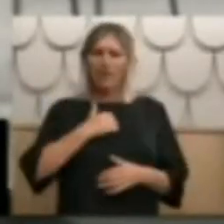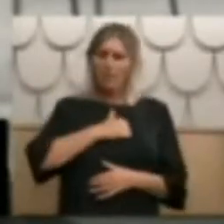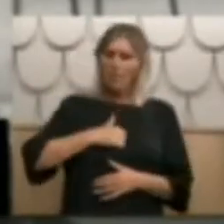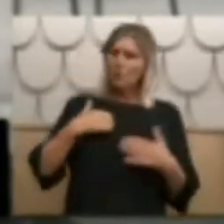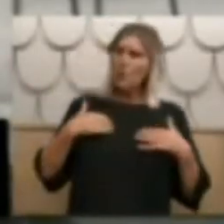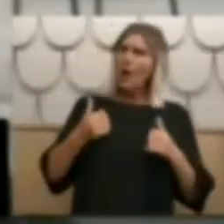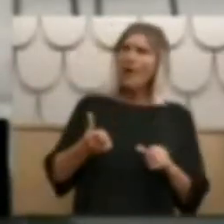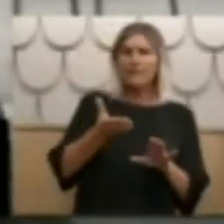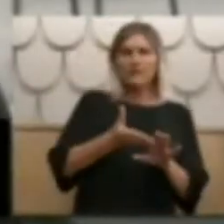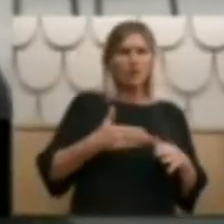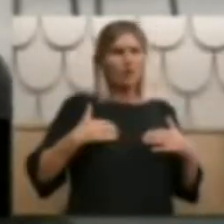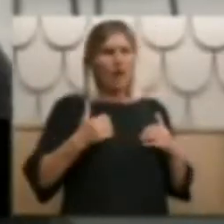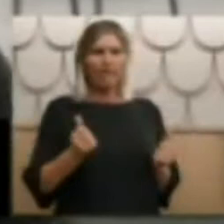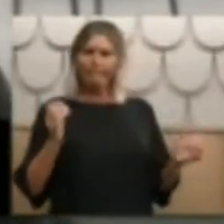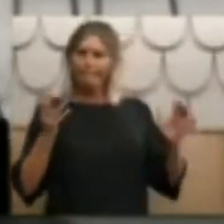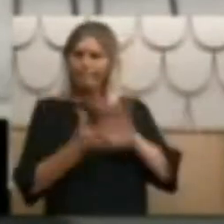psychological well-being.